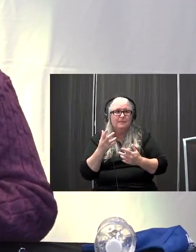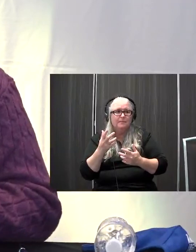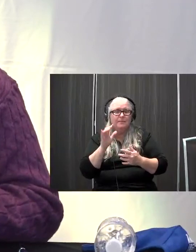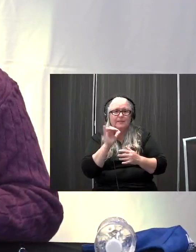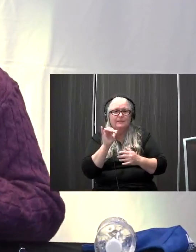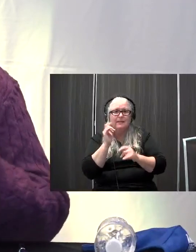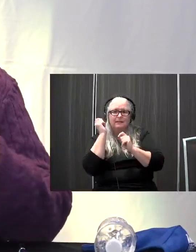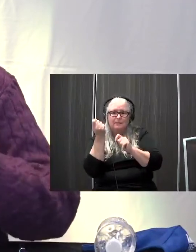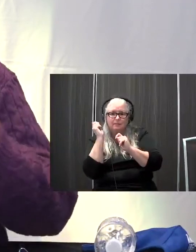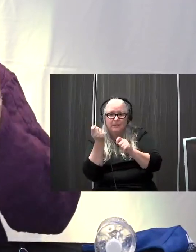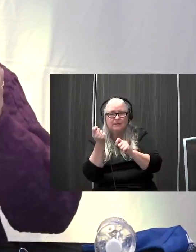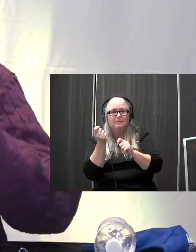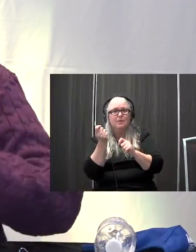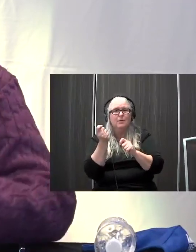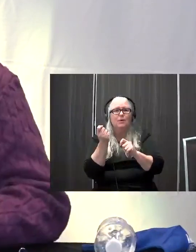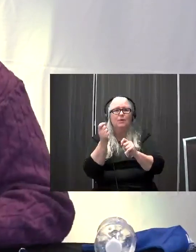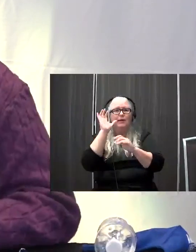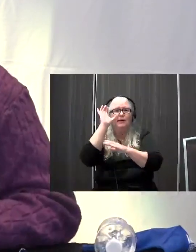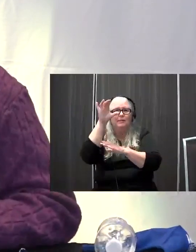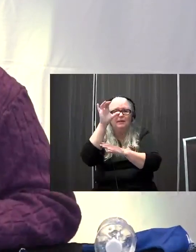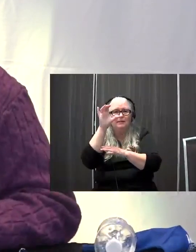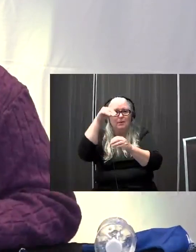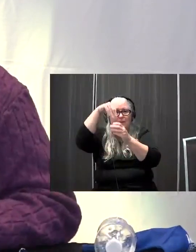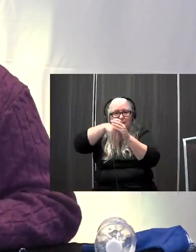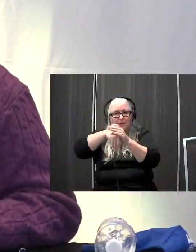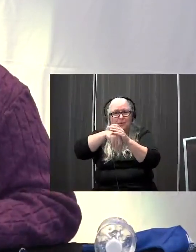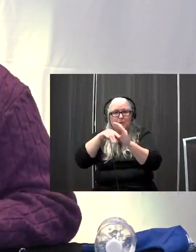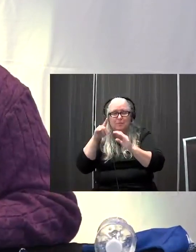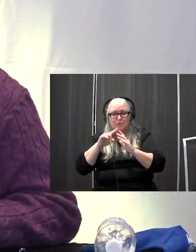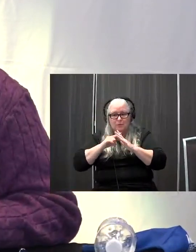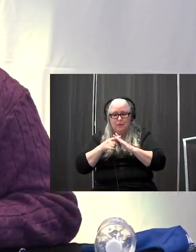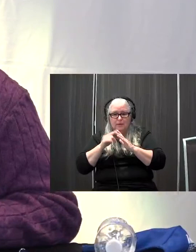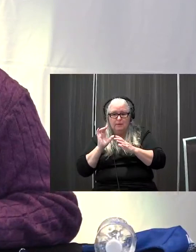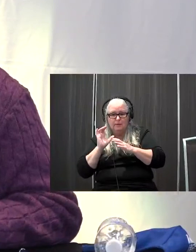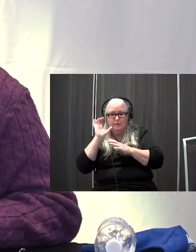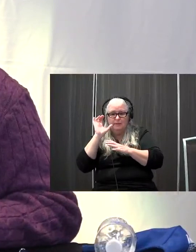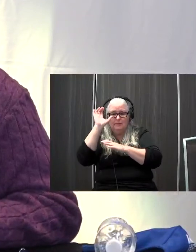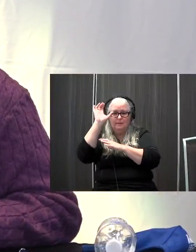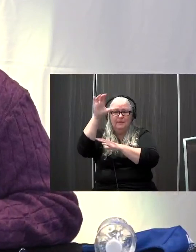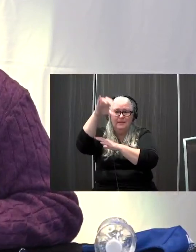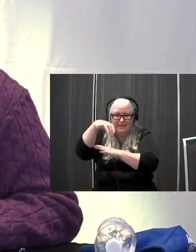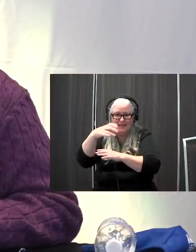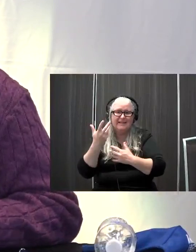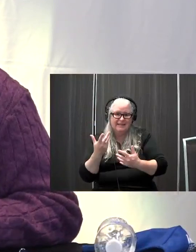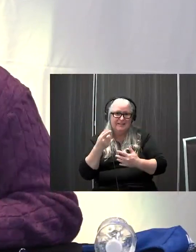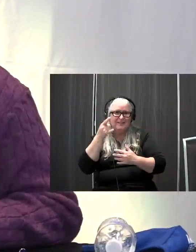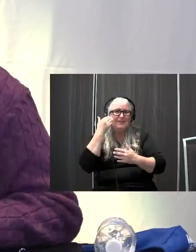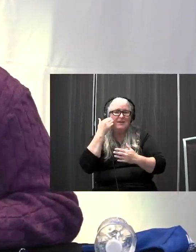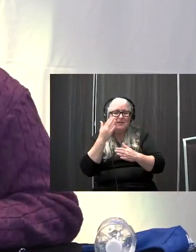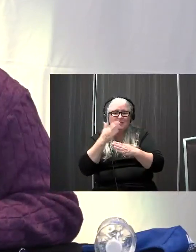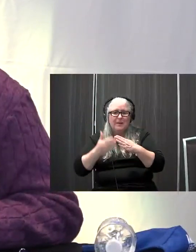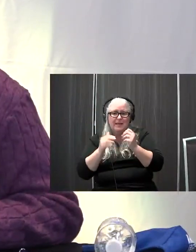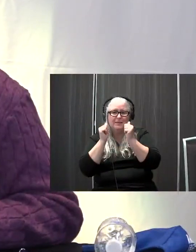thing. You end on your basketball going in the hoop because you're ending on a positive behavior that kind of retains. Mm-hmm.